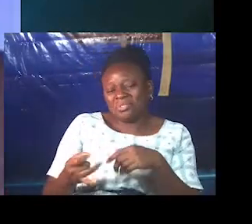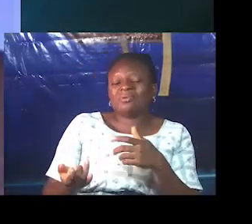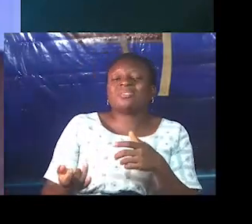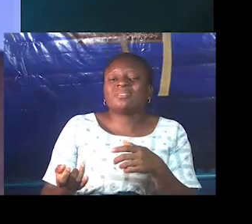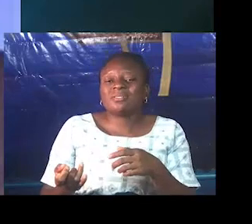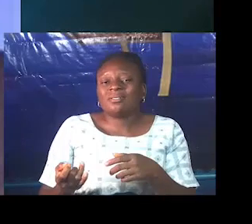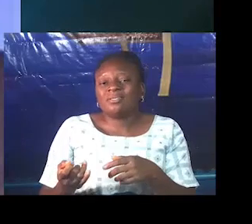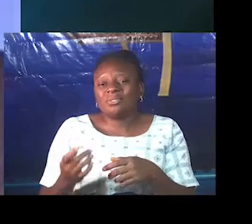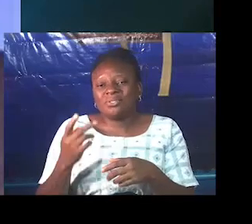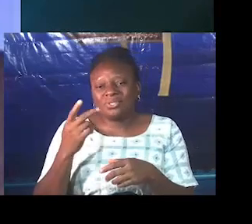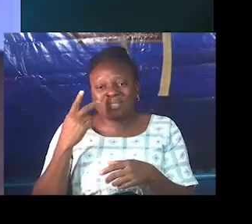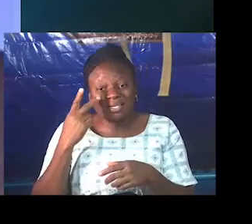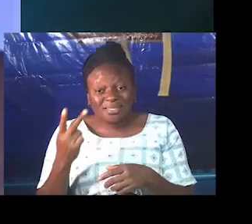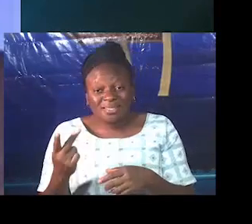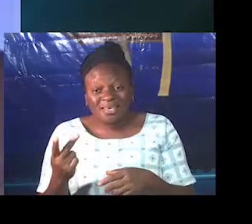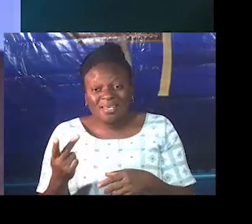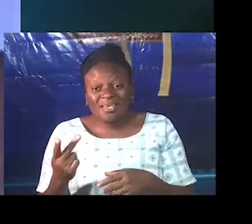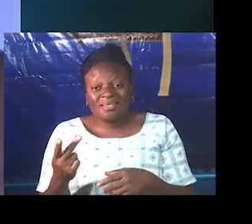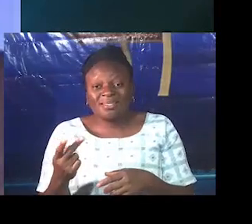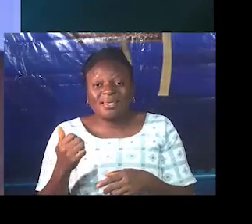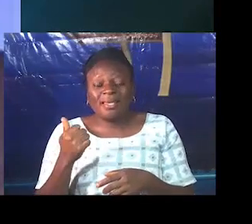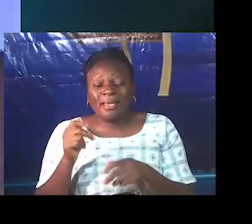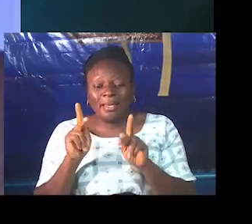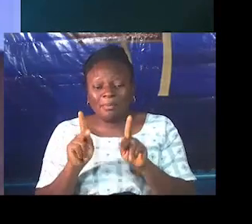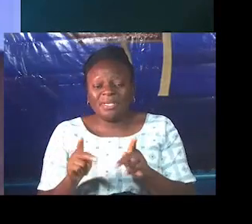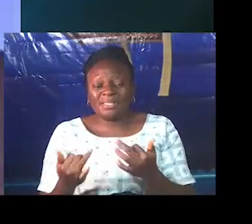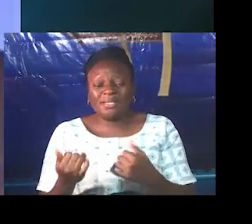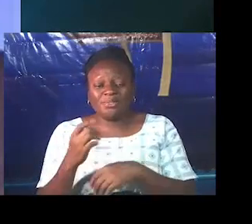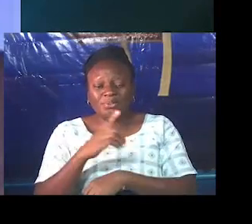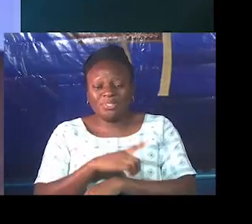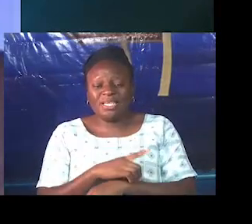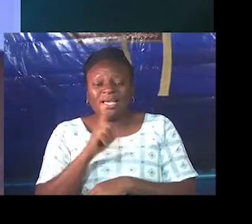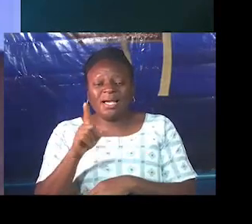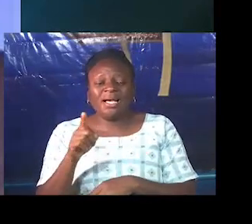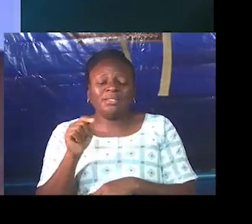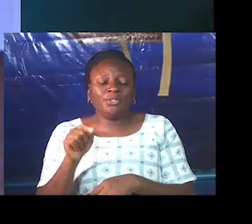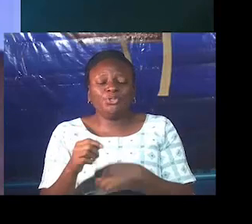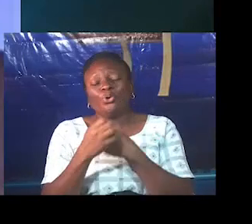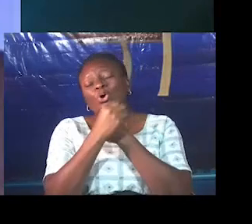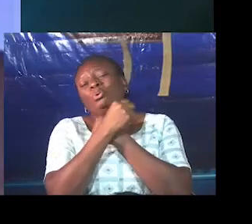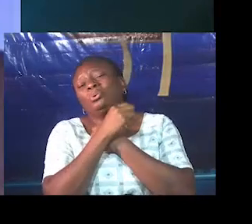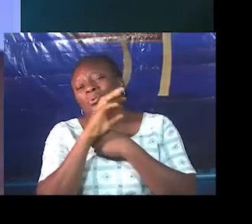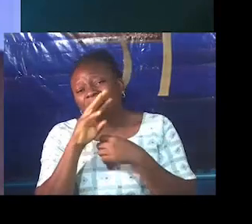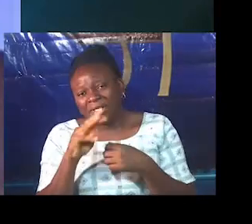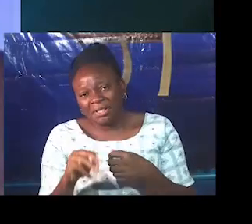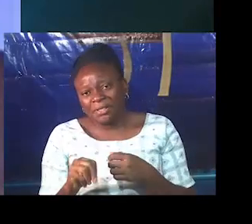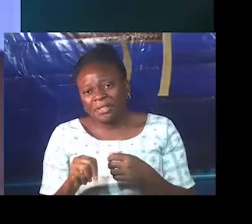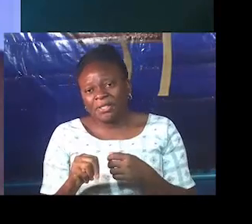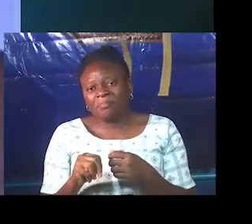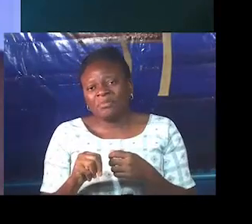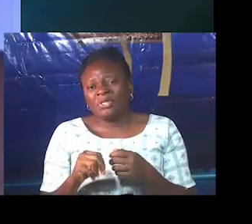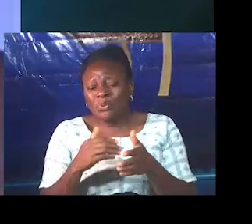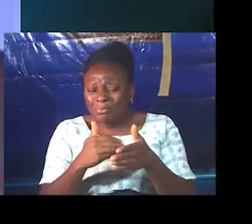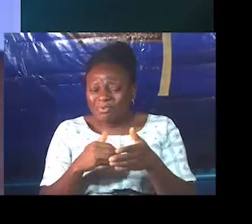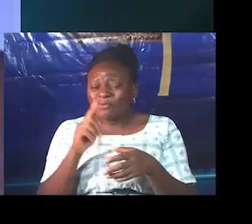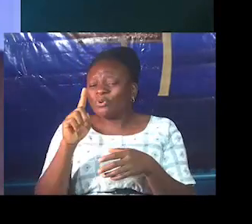downfall. The issue I'm raising here is that ever before you fall in love with a brother or a sister, ever